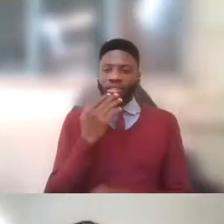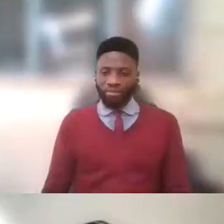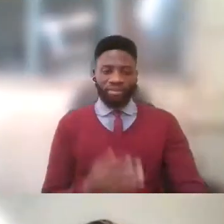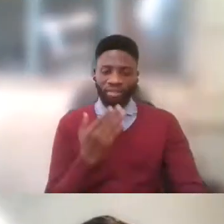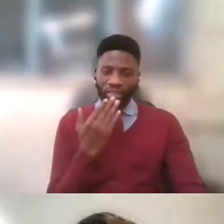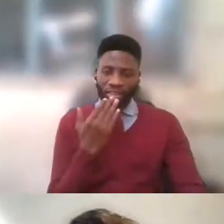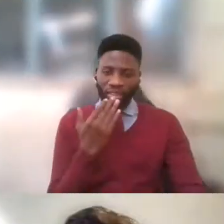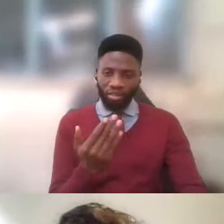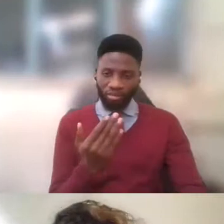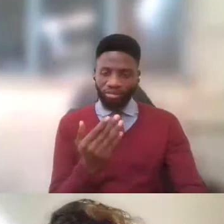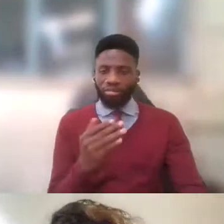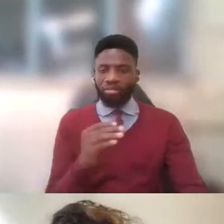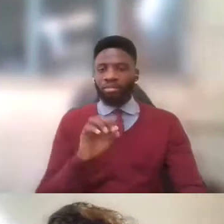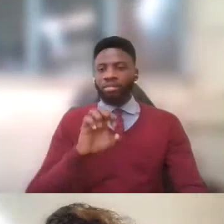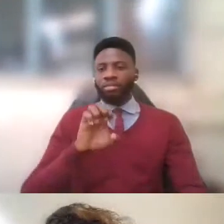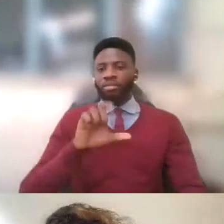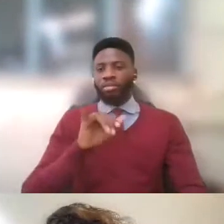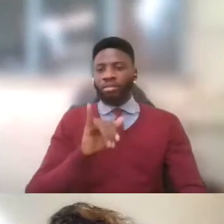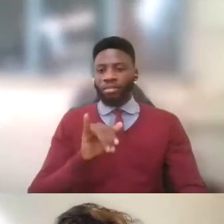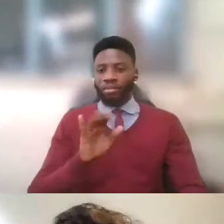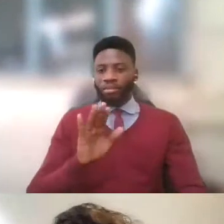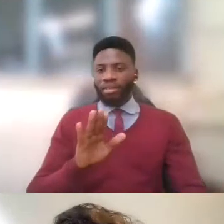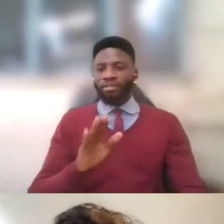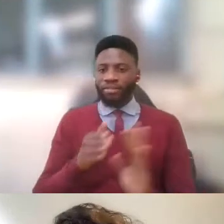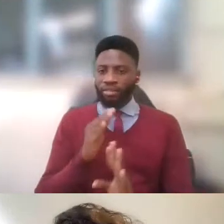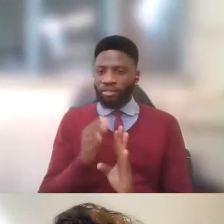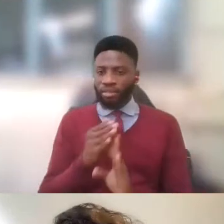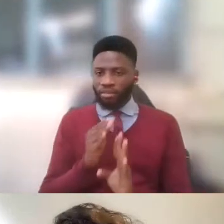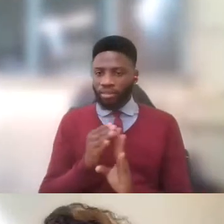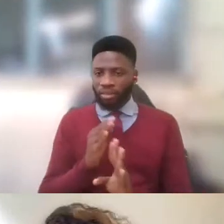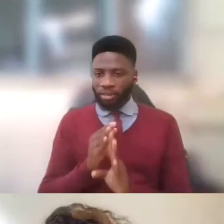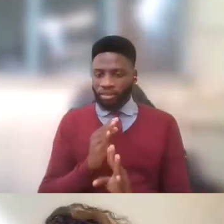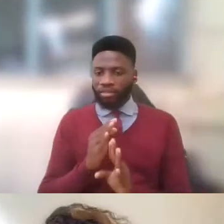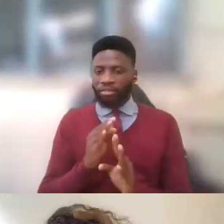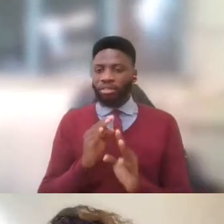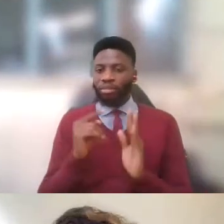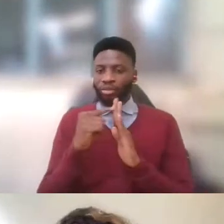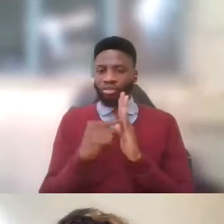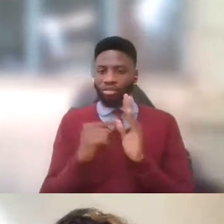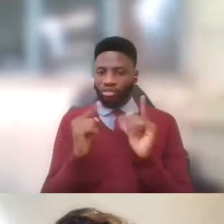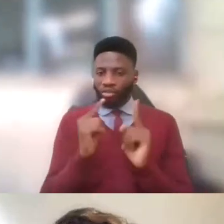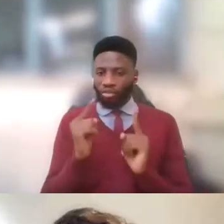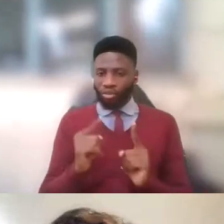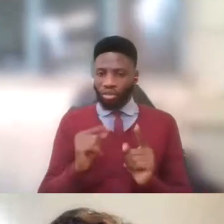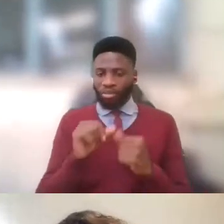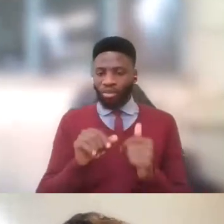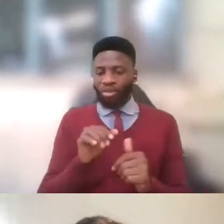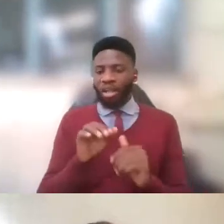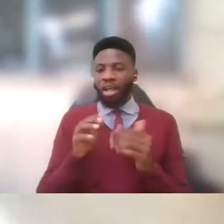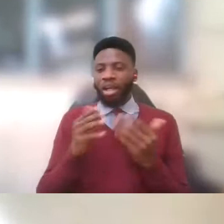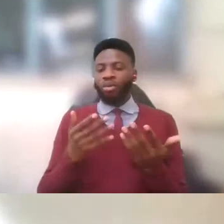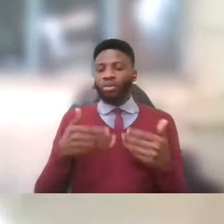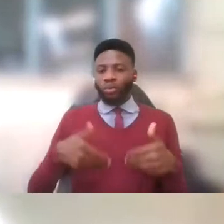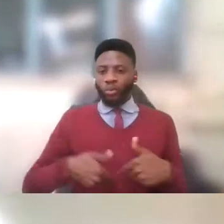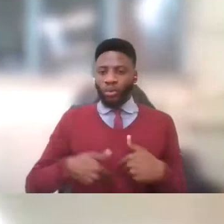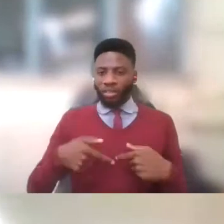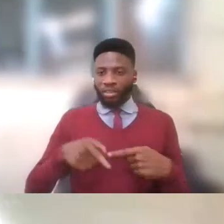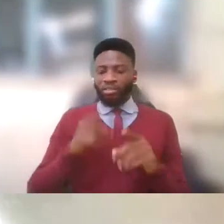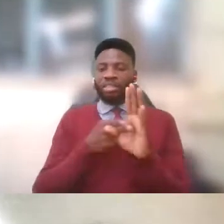incredible cyber skills shortage that I think we've referred to previously. We have it this year, there's meant to be about 3 million